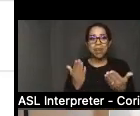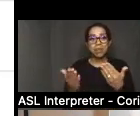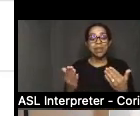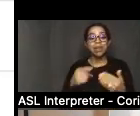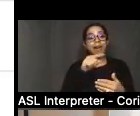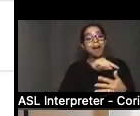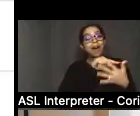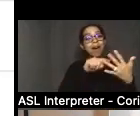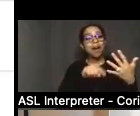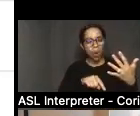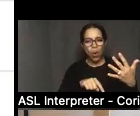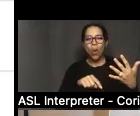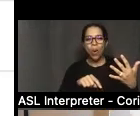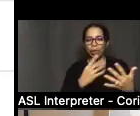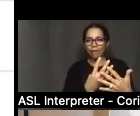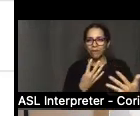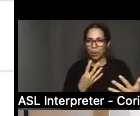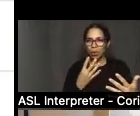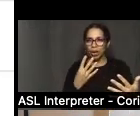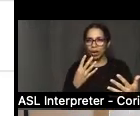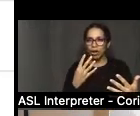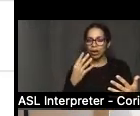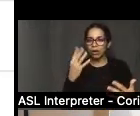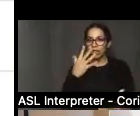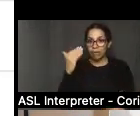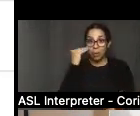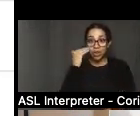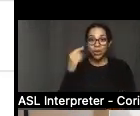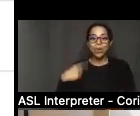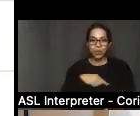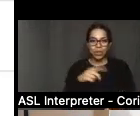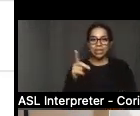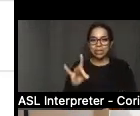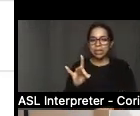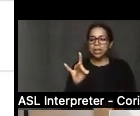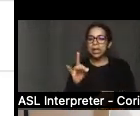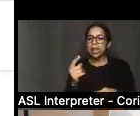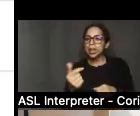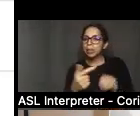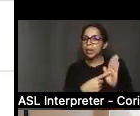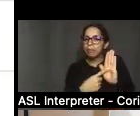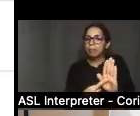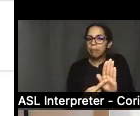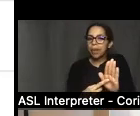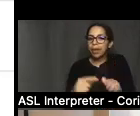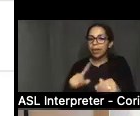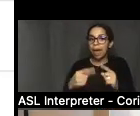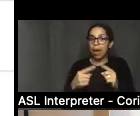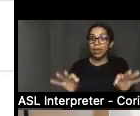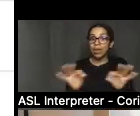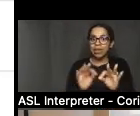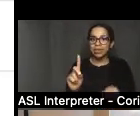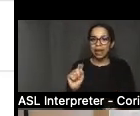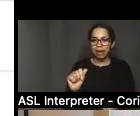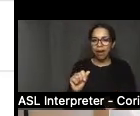did a quick sneak preview of some key data in those 4 areas, but we have been spending much more time with the data and we'll be